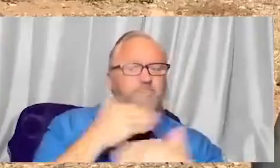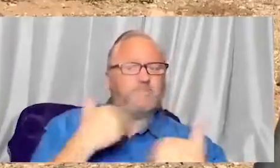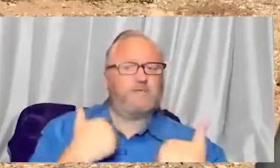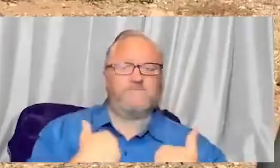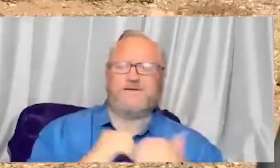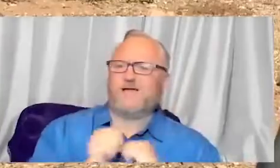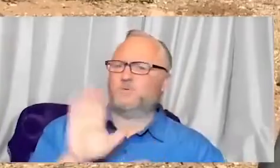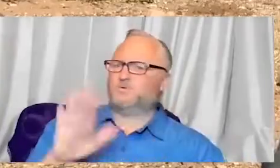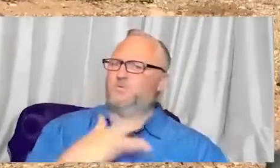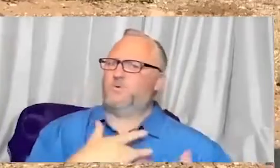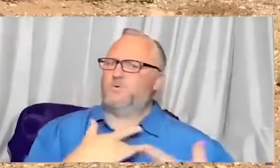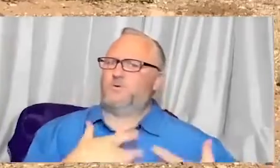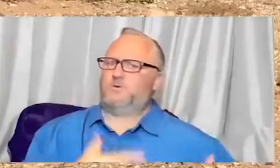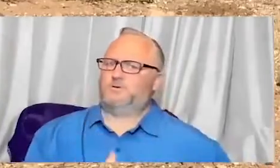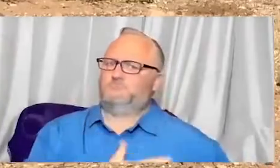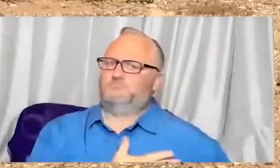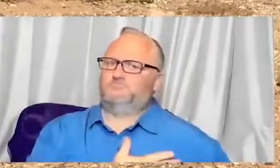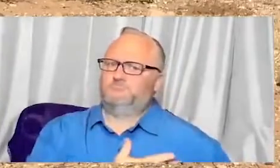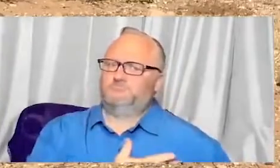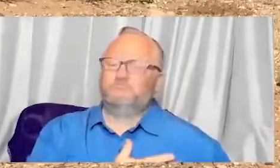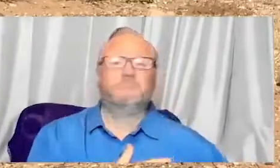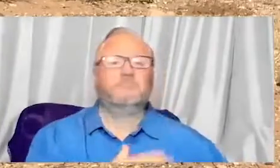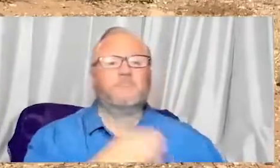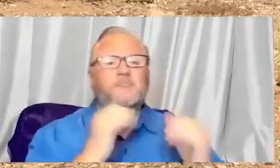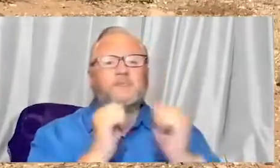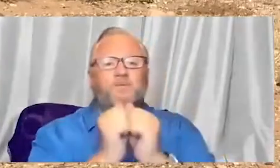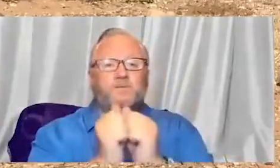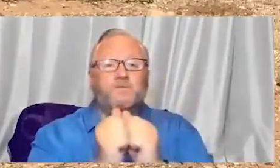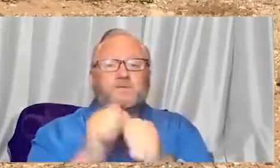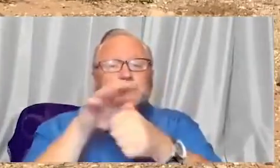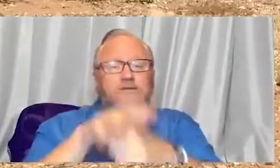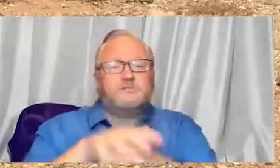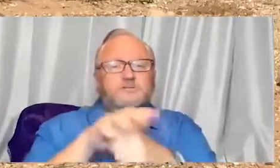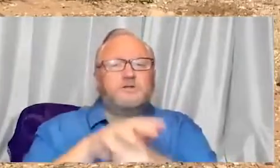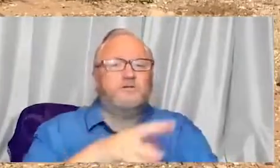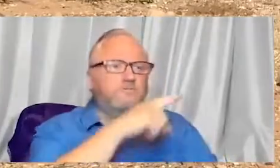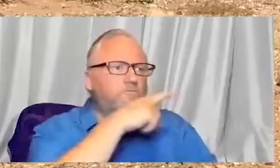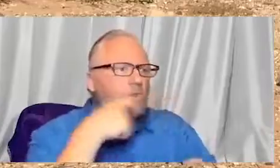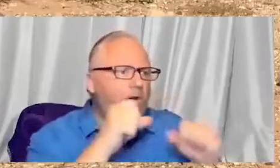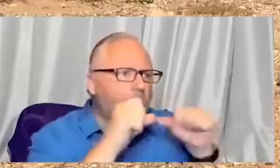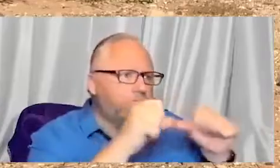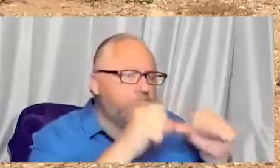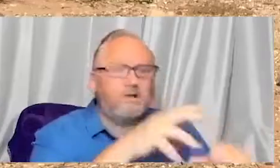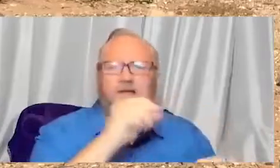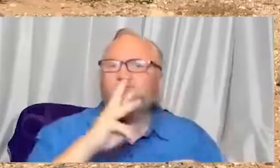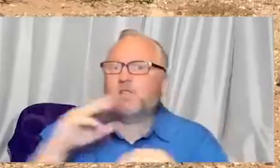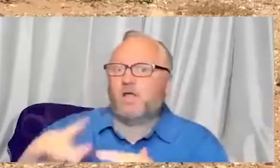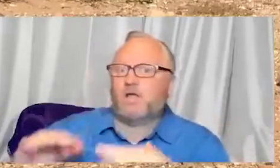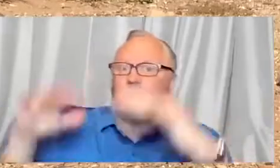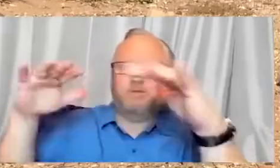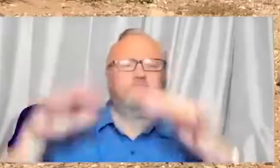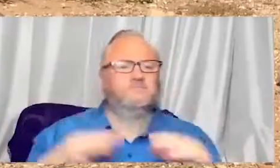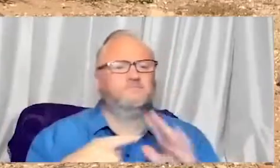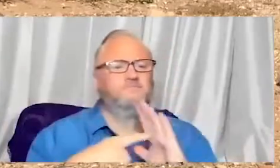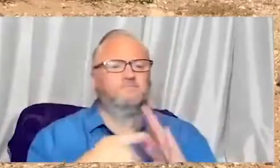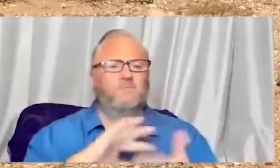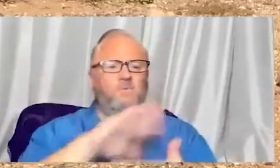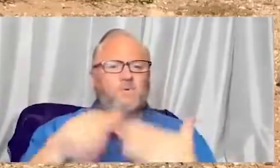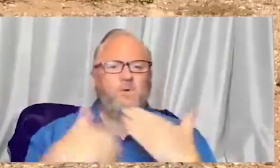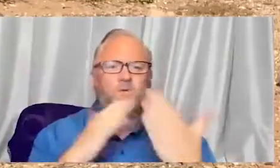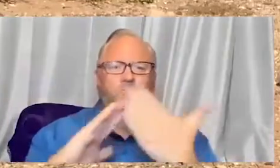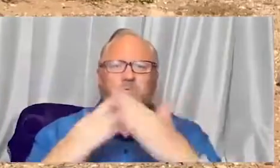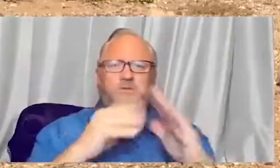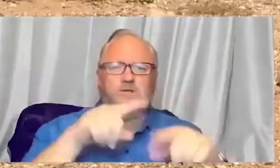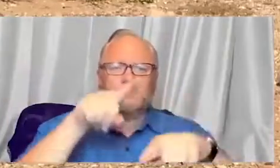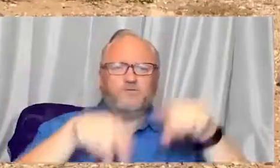heart? From this tension of drought and flood emerges our communities and all of our diversity. The